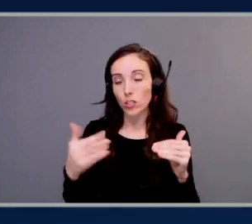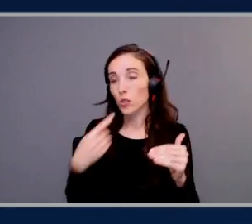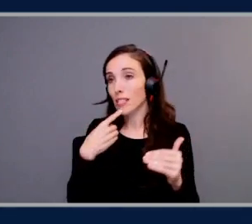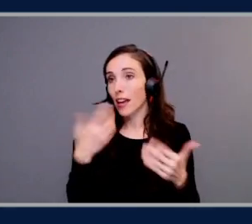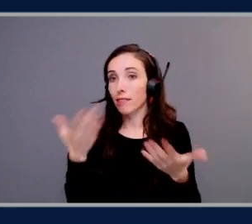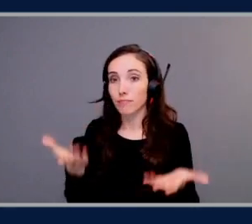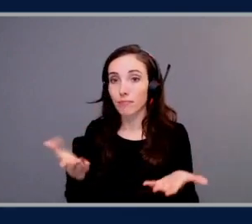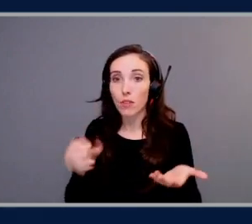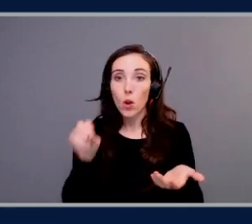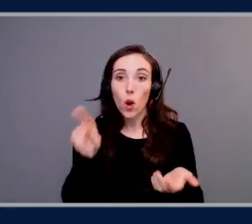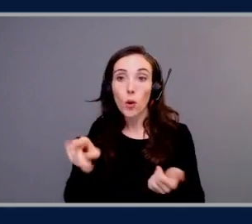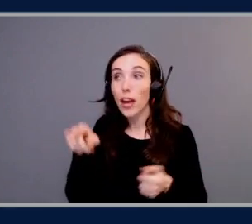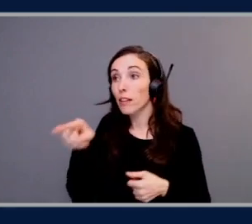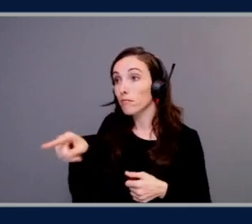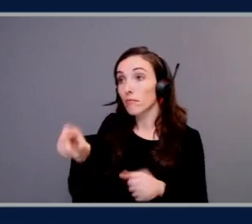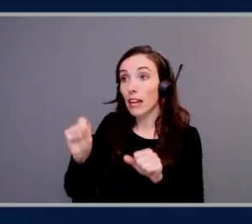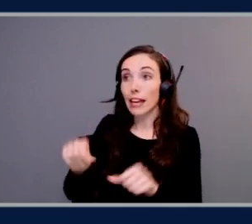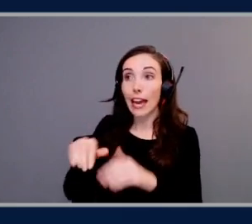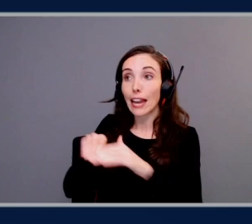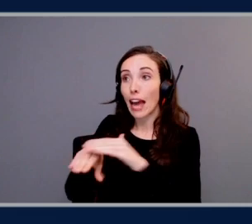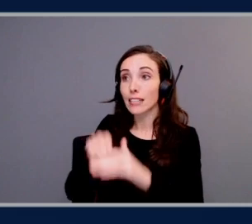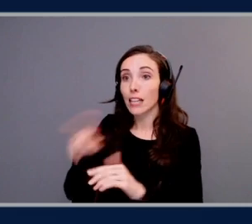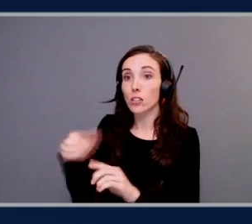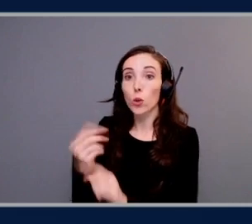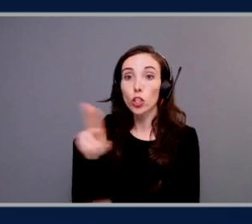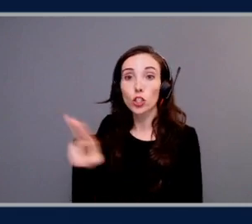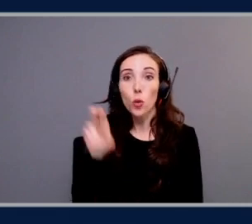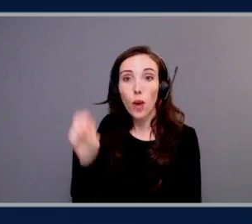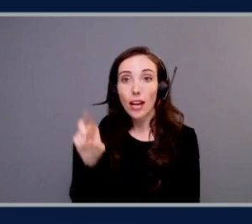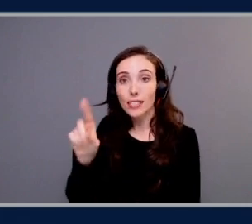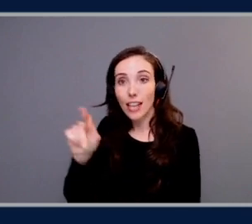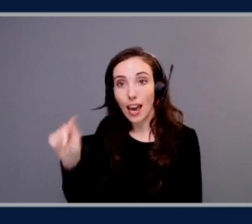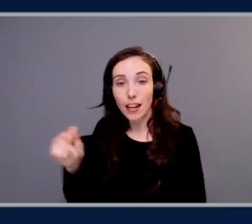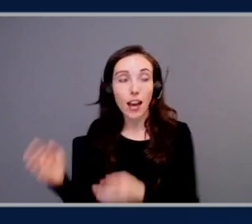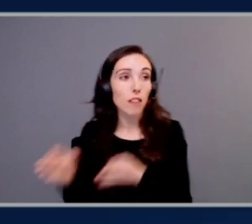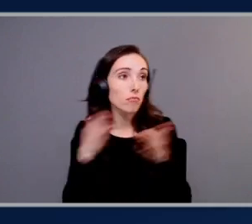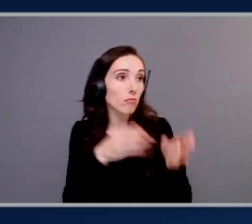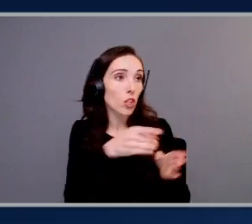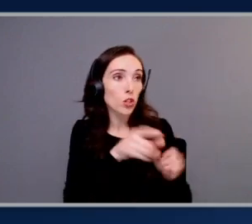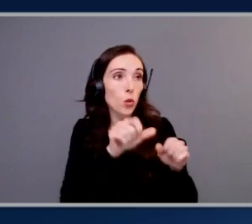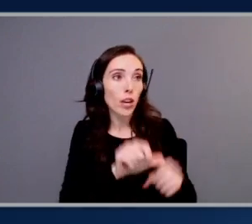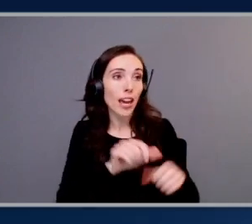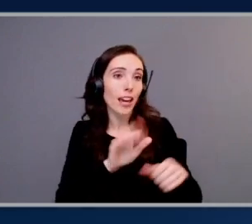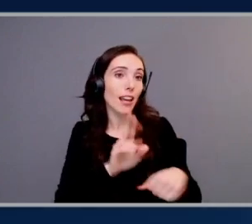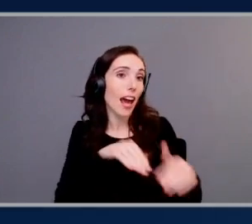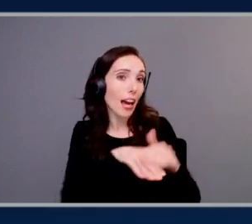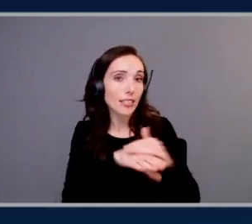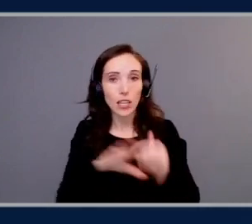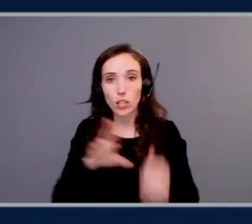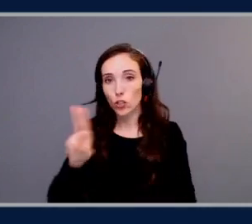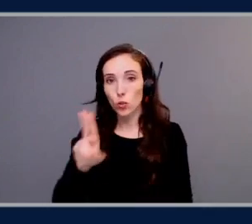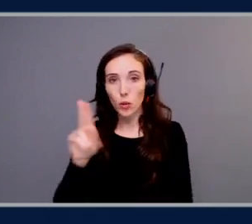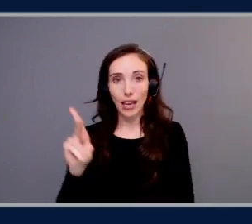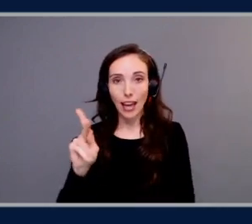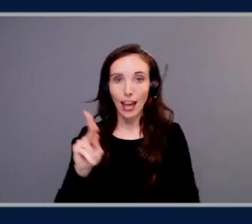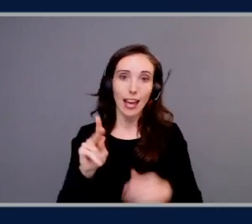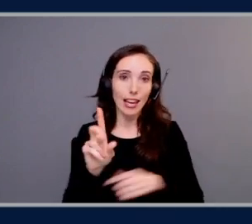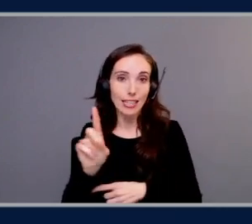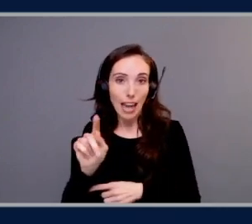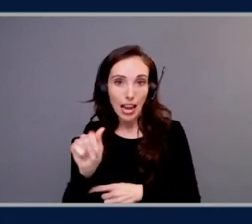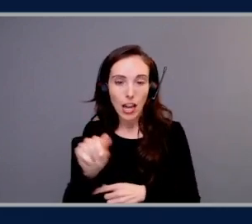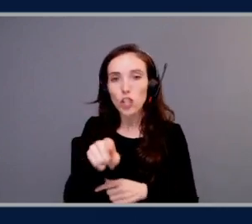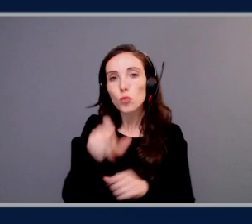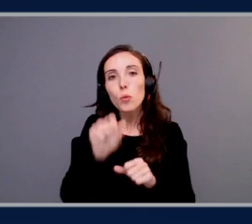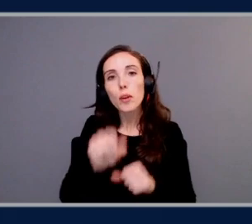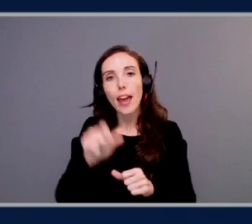say Harshida can access only US data, and Mahesh can access only UK data. And you can define those filters on the data,